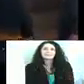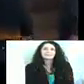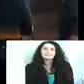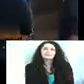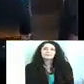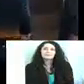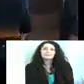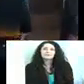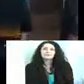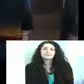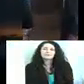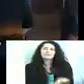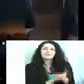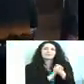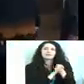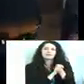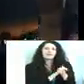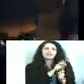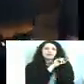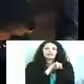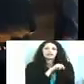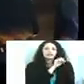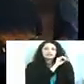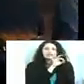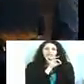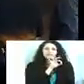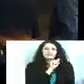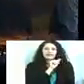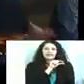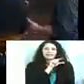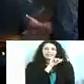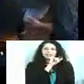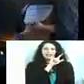Okay, we want to congratulate Jeff Aviles. Congratulations.